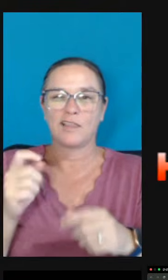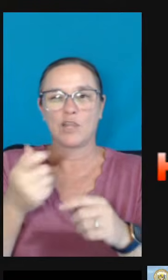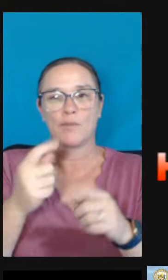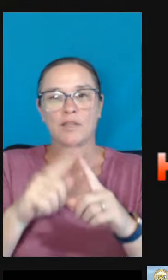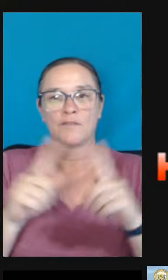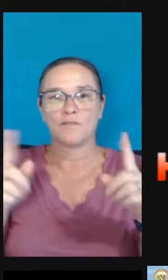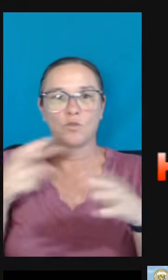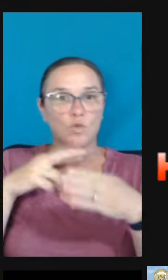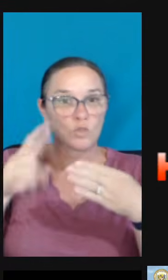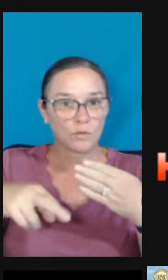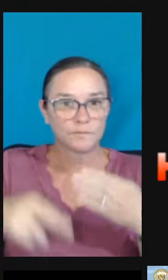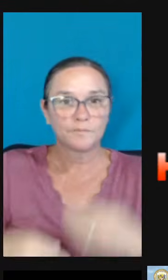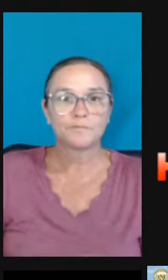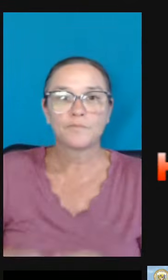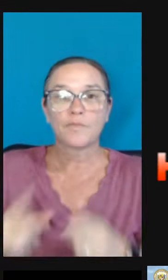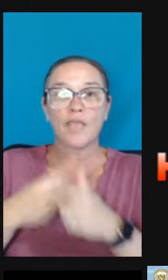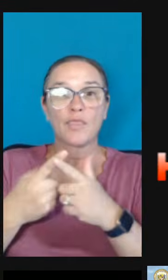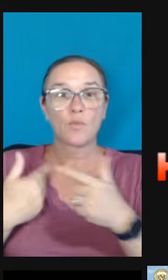map,